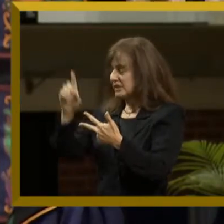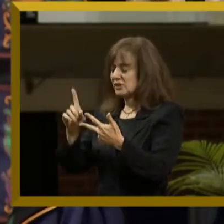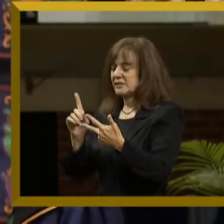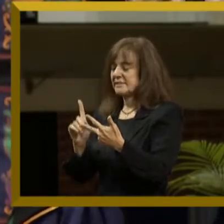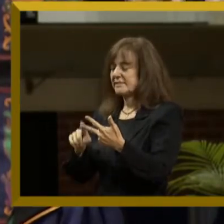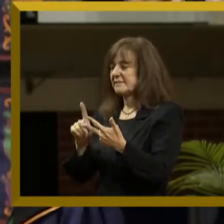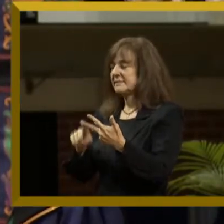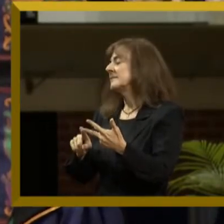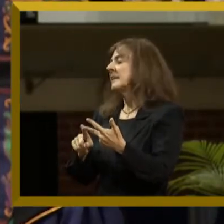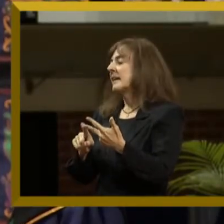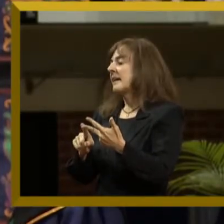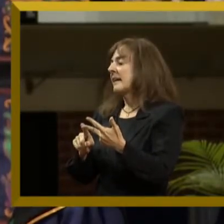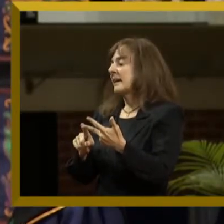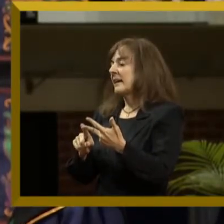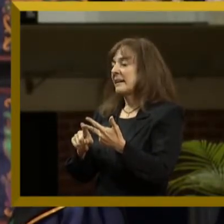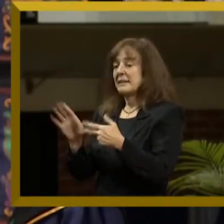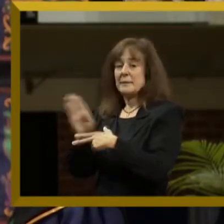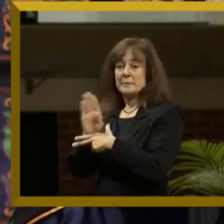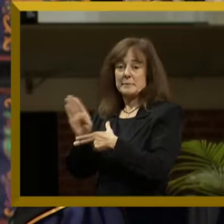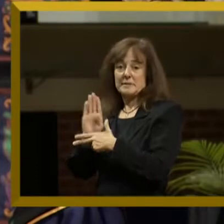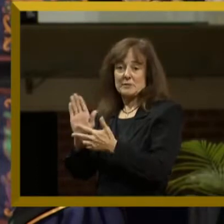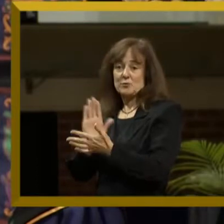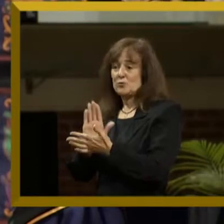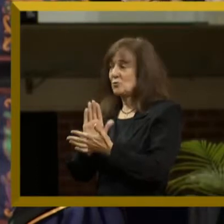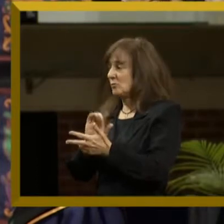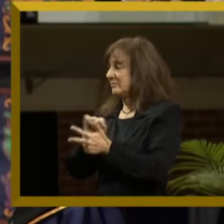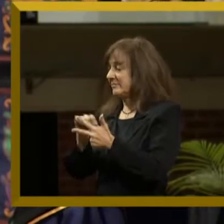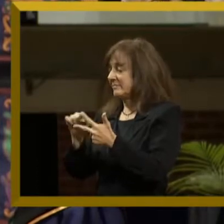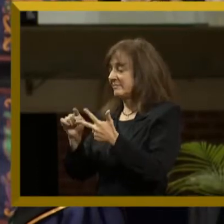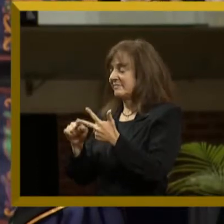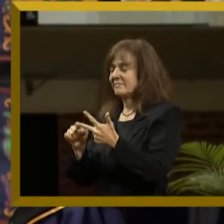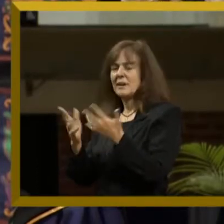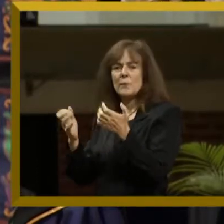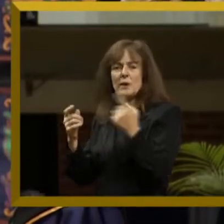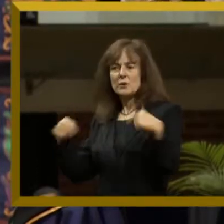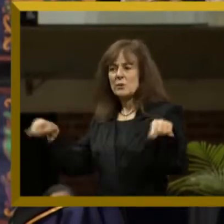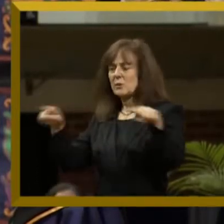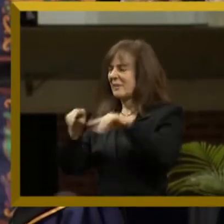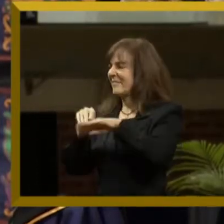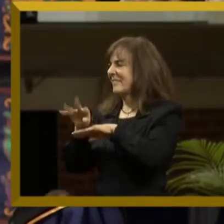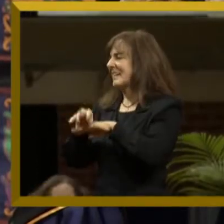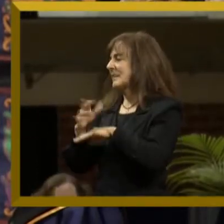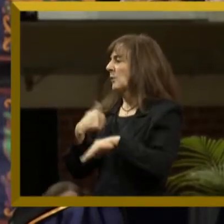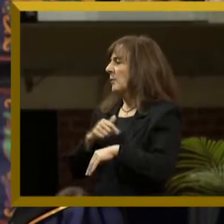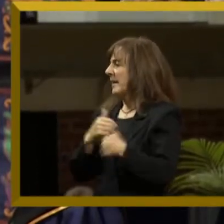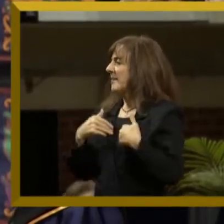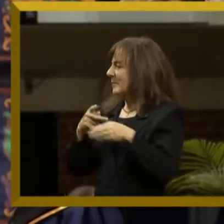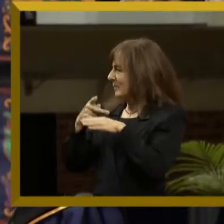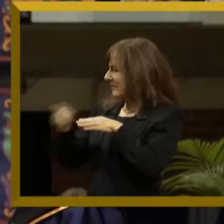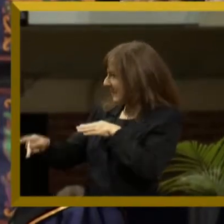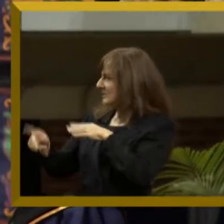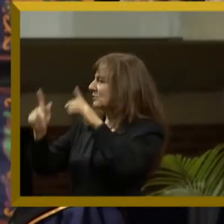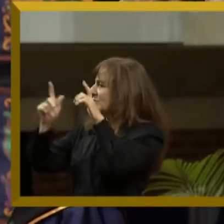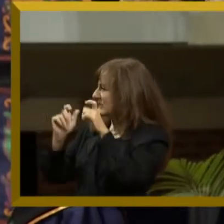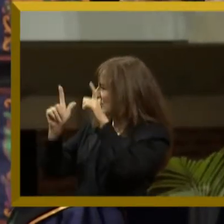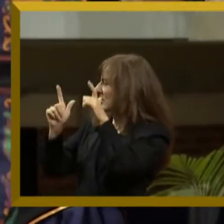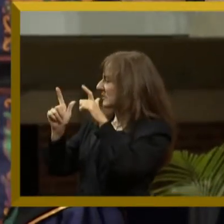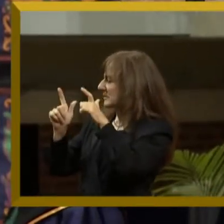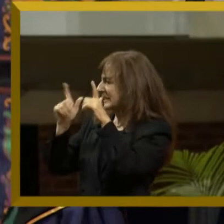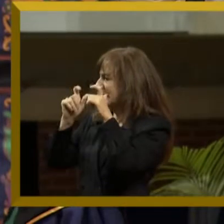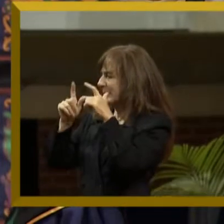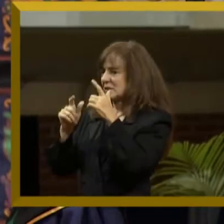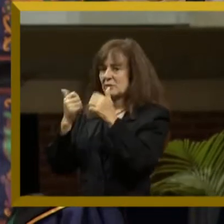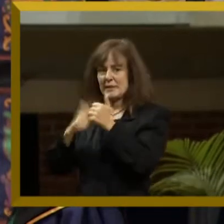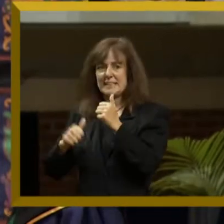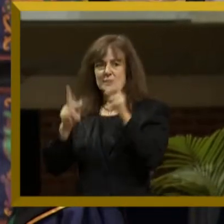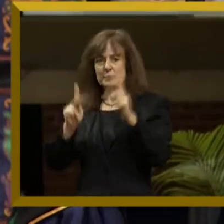and Aviation, and the Spears School of Business. I want to advise you that we have professional photographers taking pictures